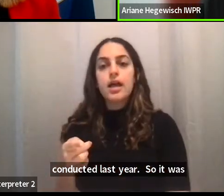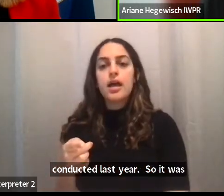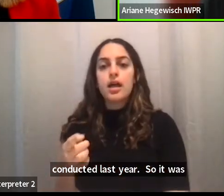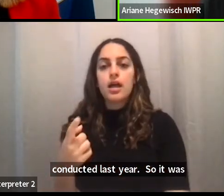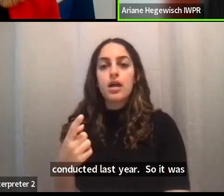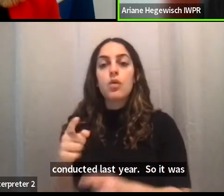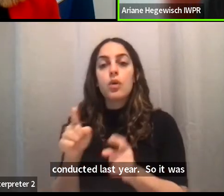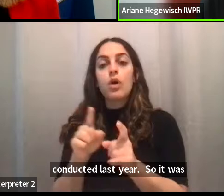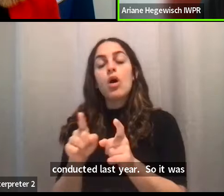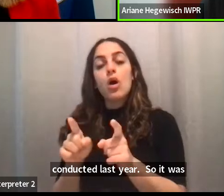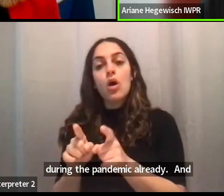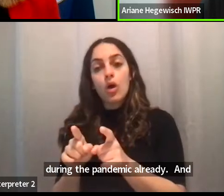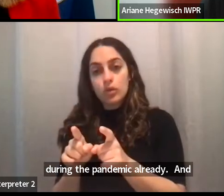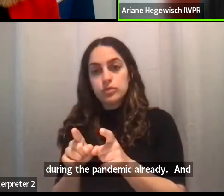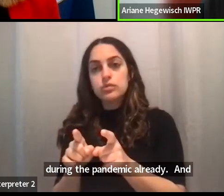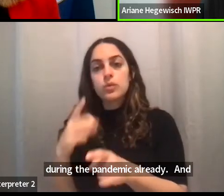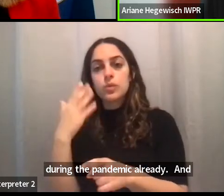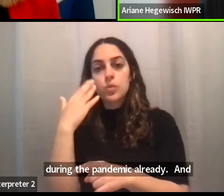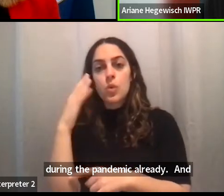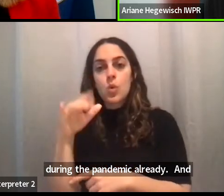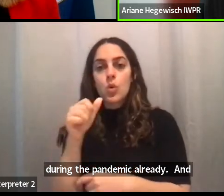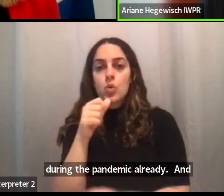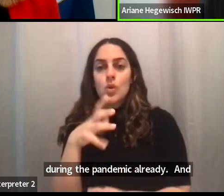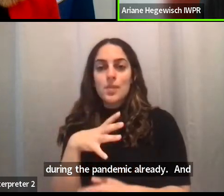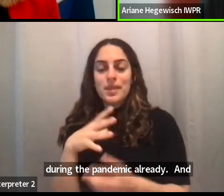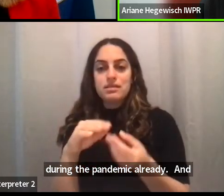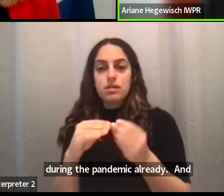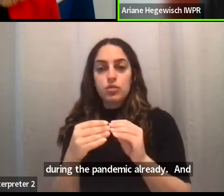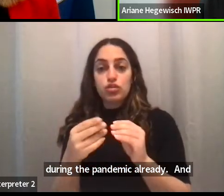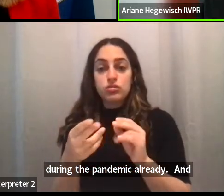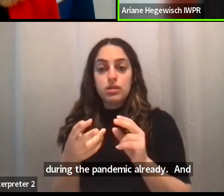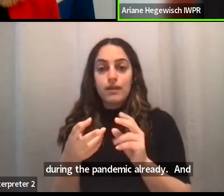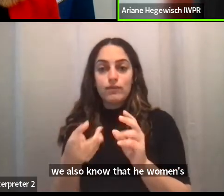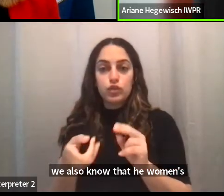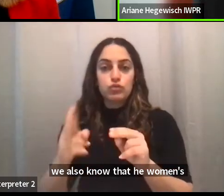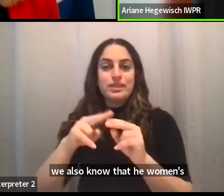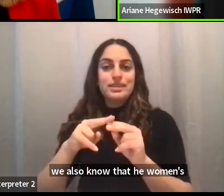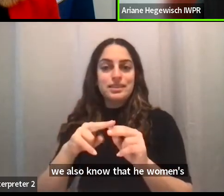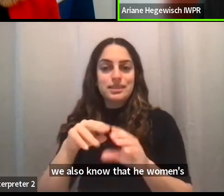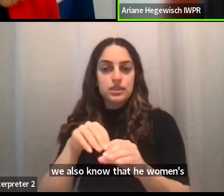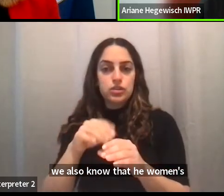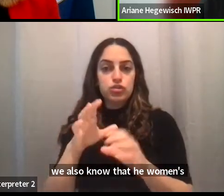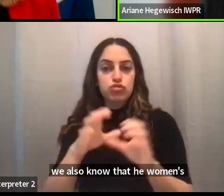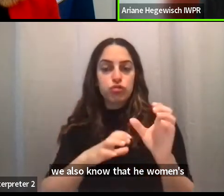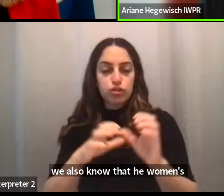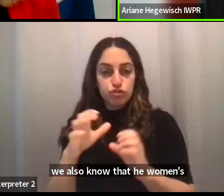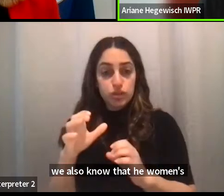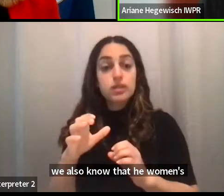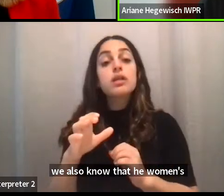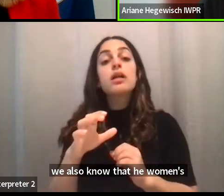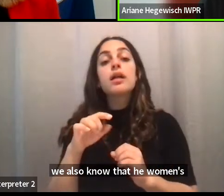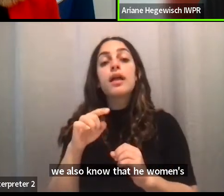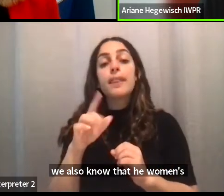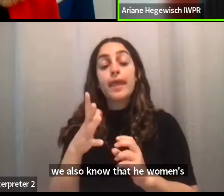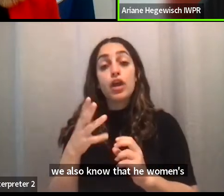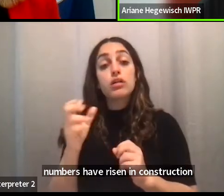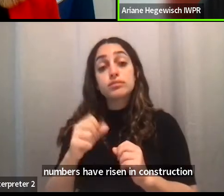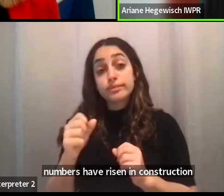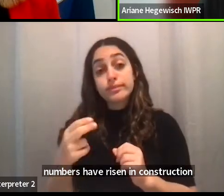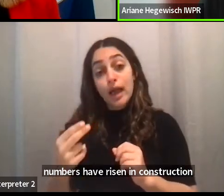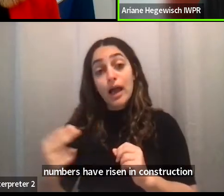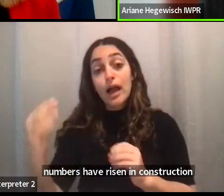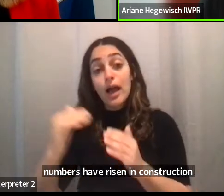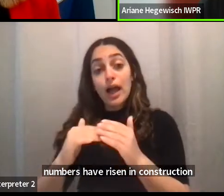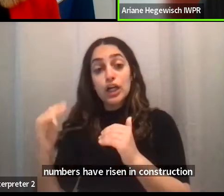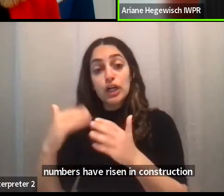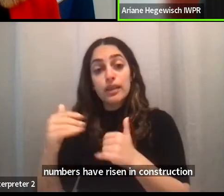also know that women's numbers have risen in construction in absolute terms they are higher than before that